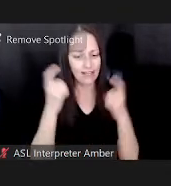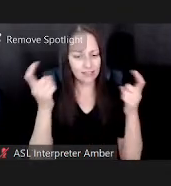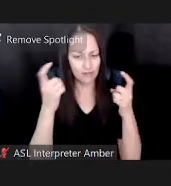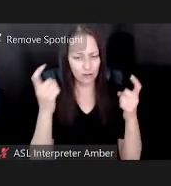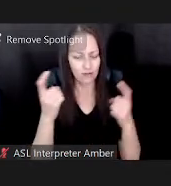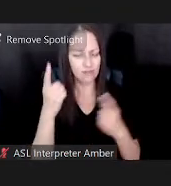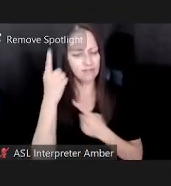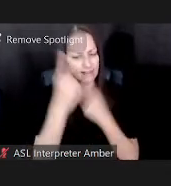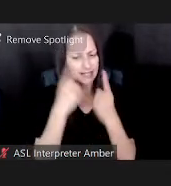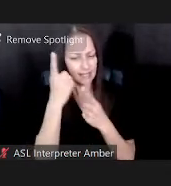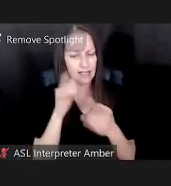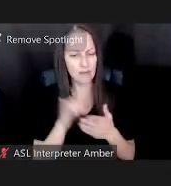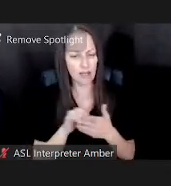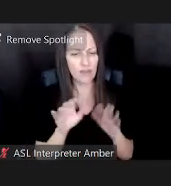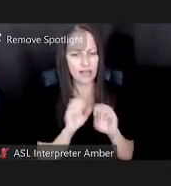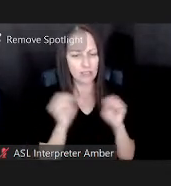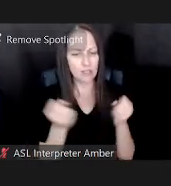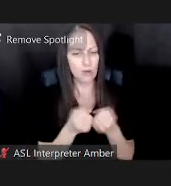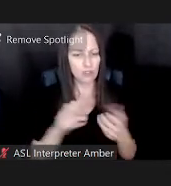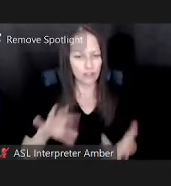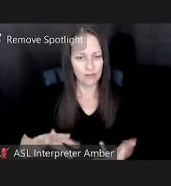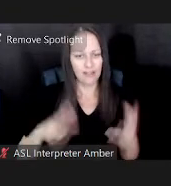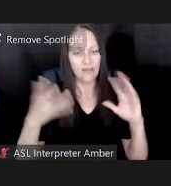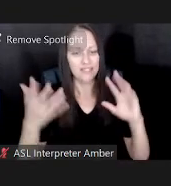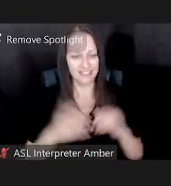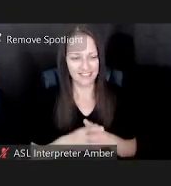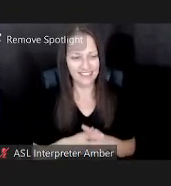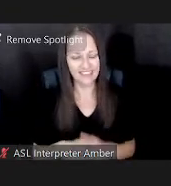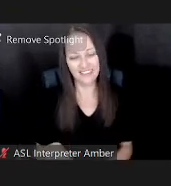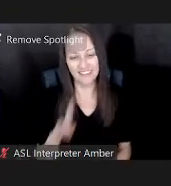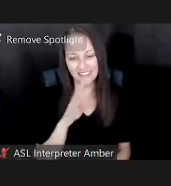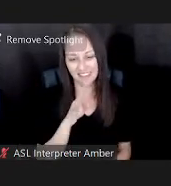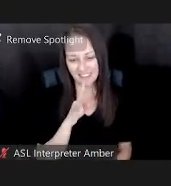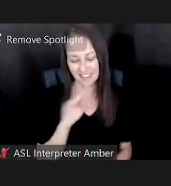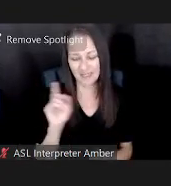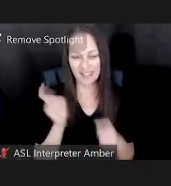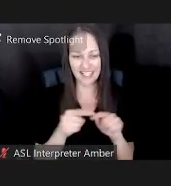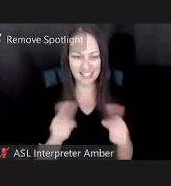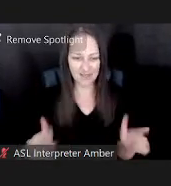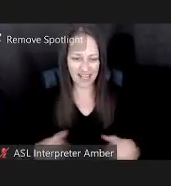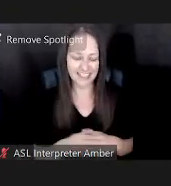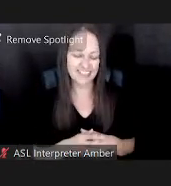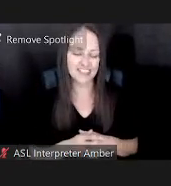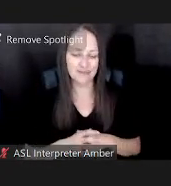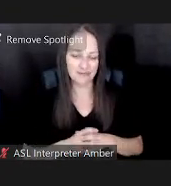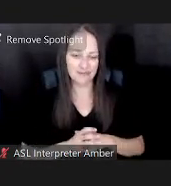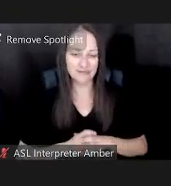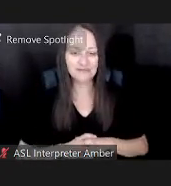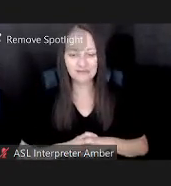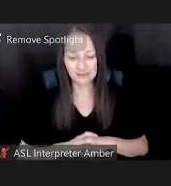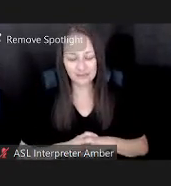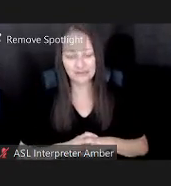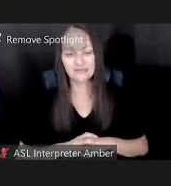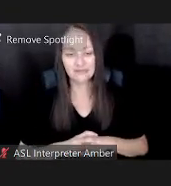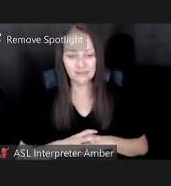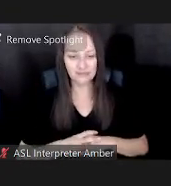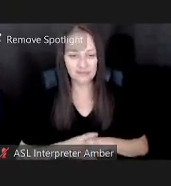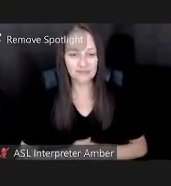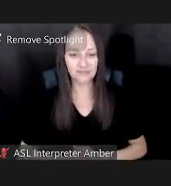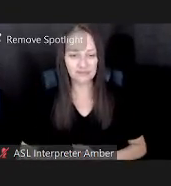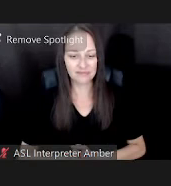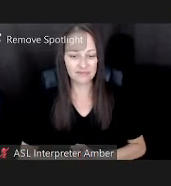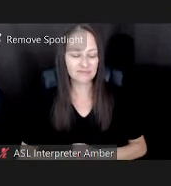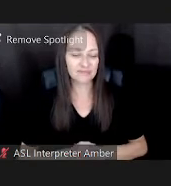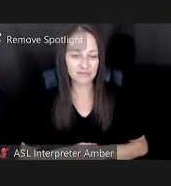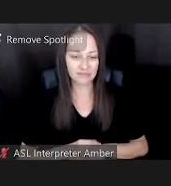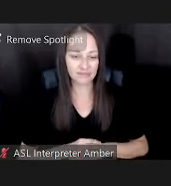upheaval? Mm-hmm. Bueno, buenos días, buenas tardes. Gracias por esta